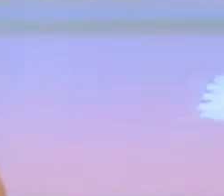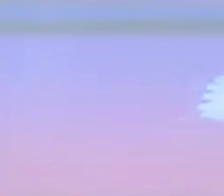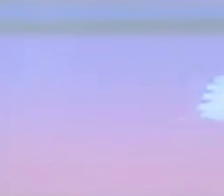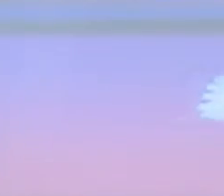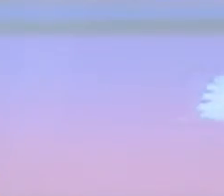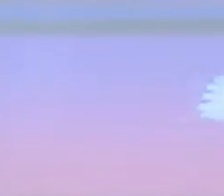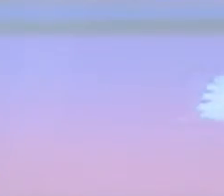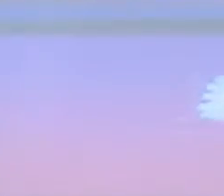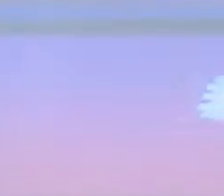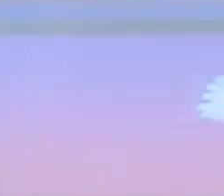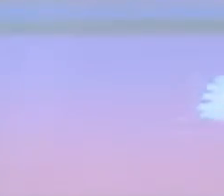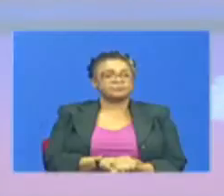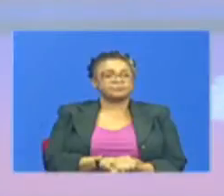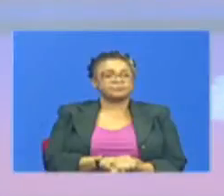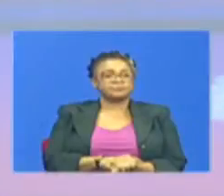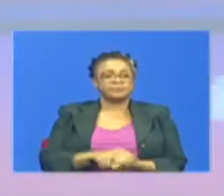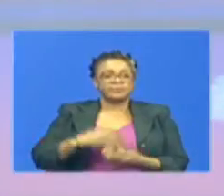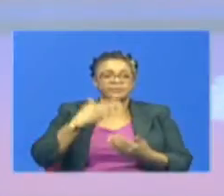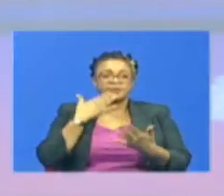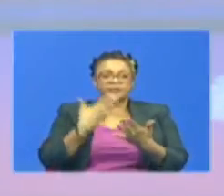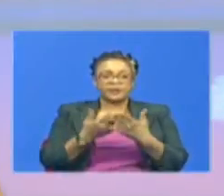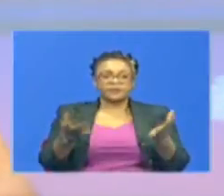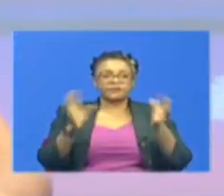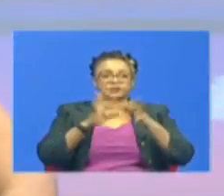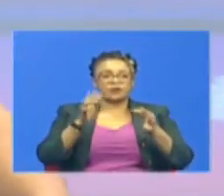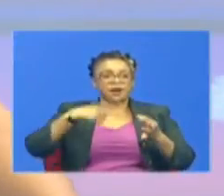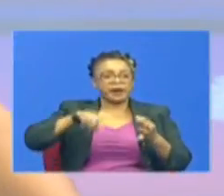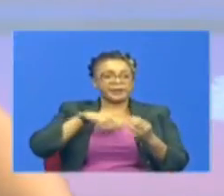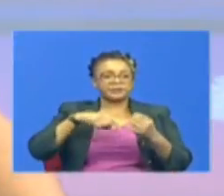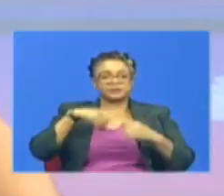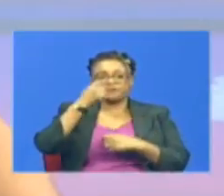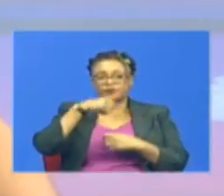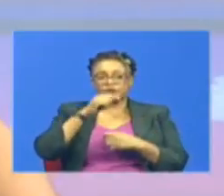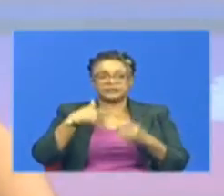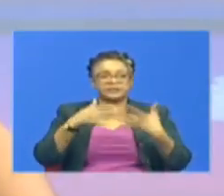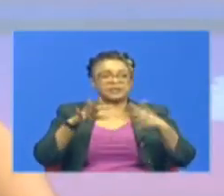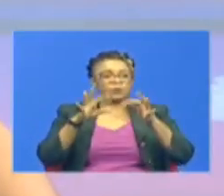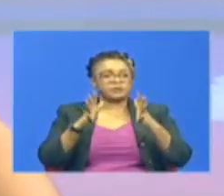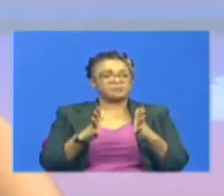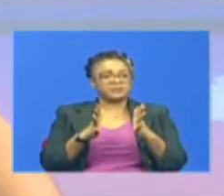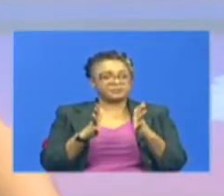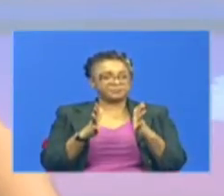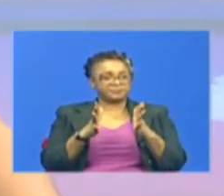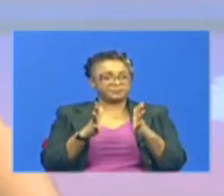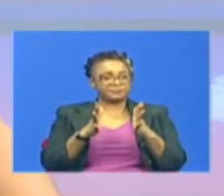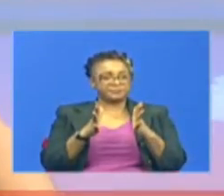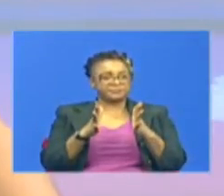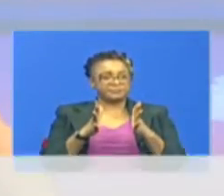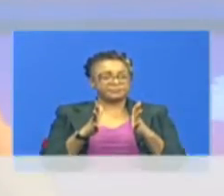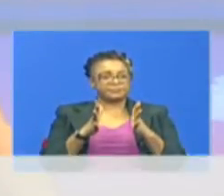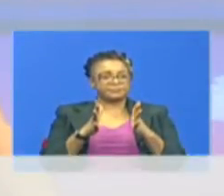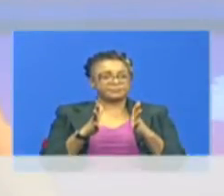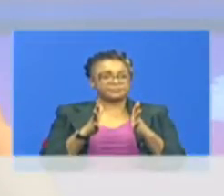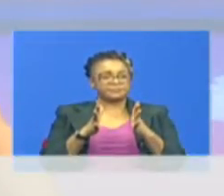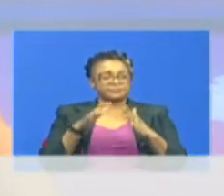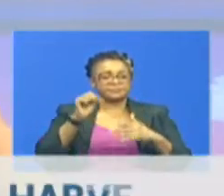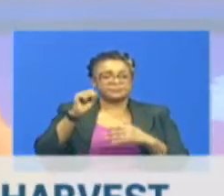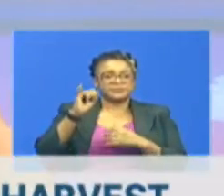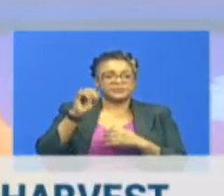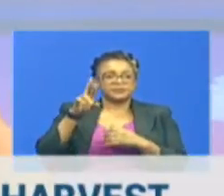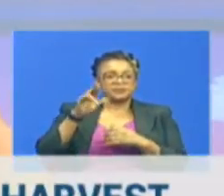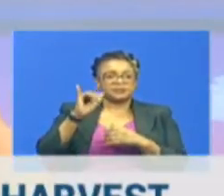Thanks for joining us. Flora Atieno is our sign language interpreter tonight. Well, tonight, Sirisia Member of Parliament